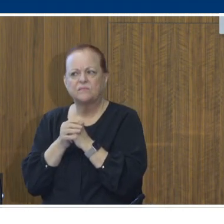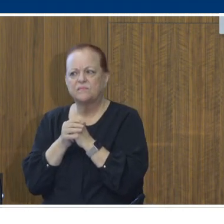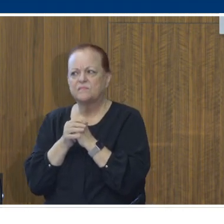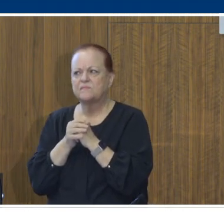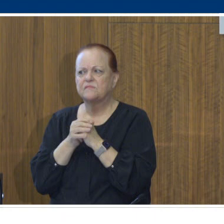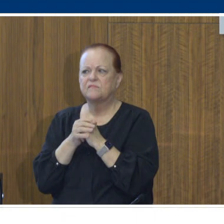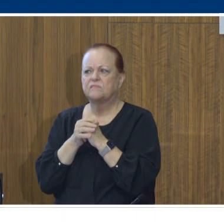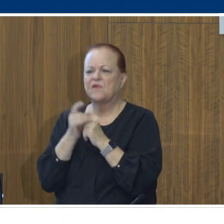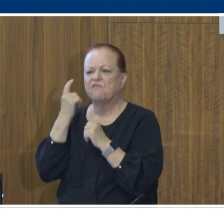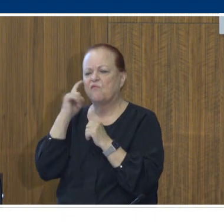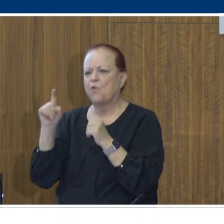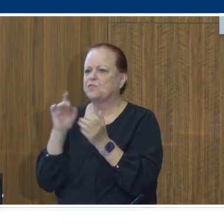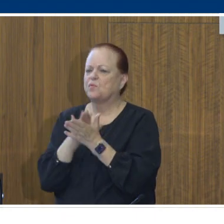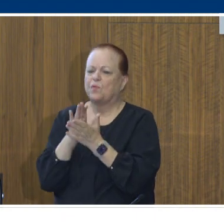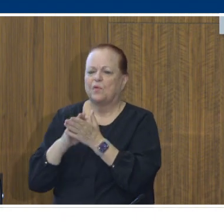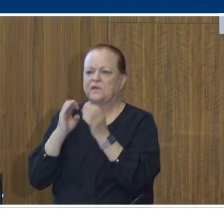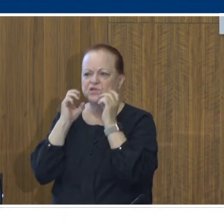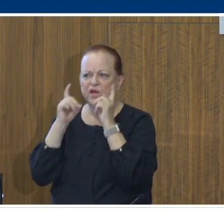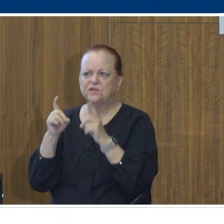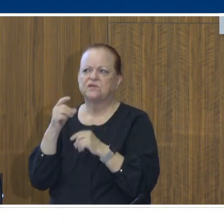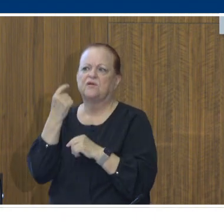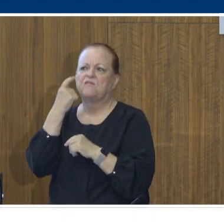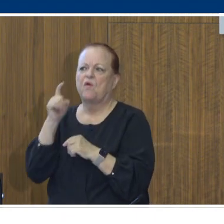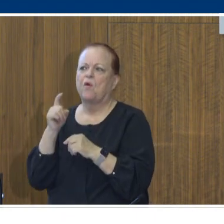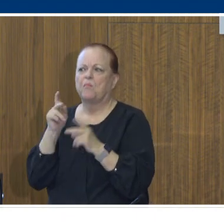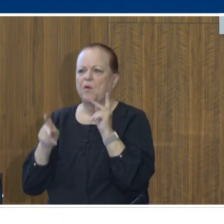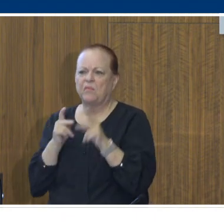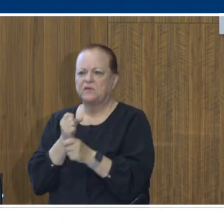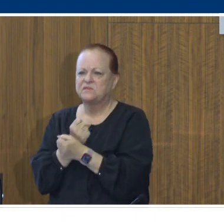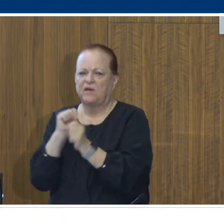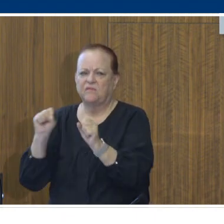last year. Yet, constantly, these communities,